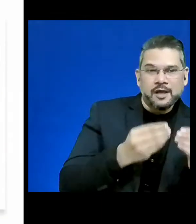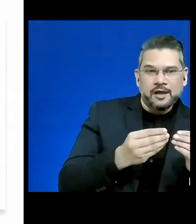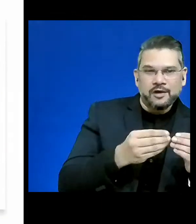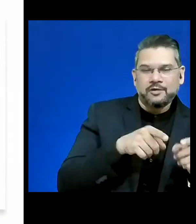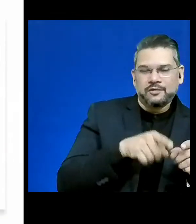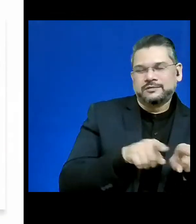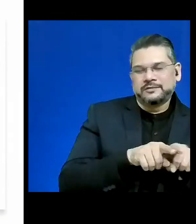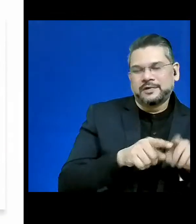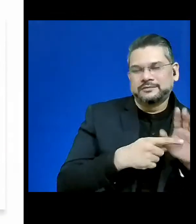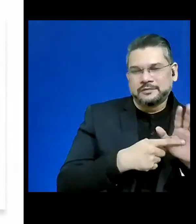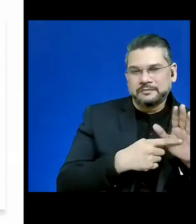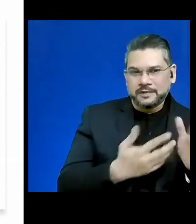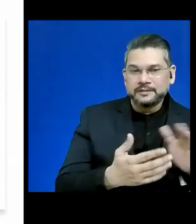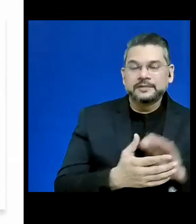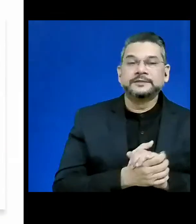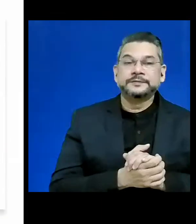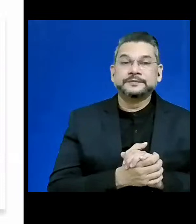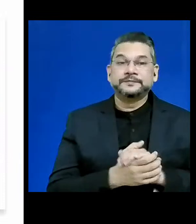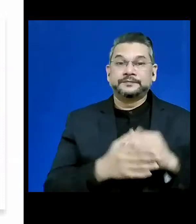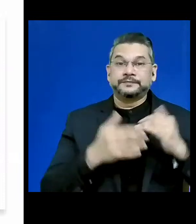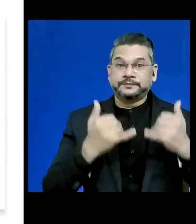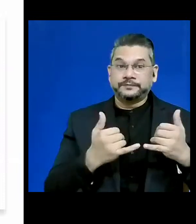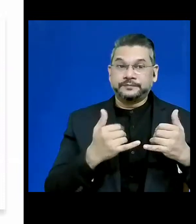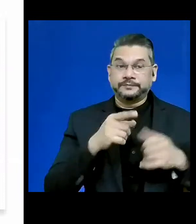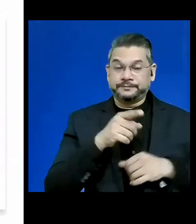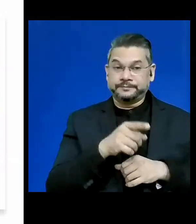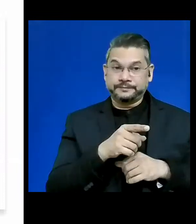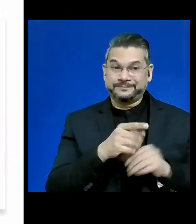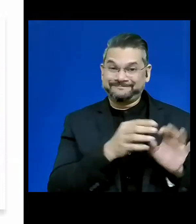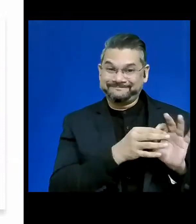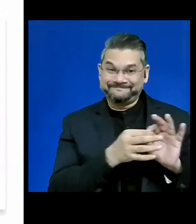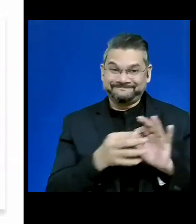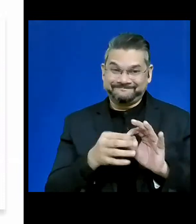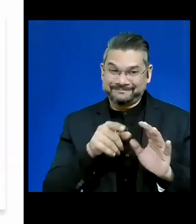So as part of that semantic